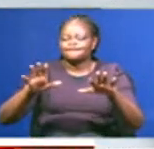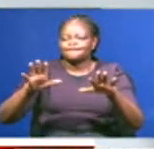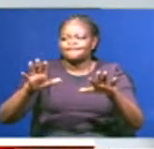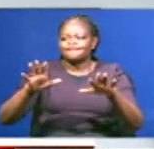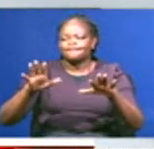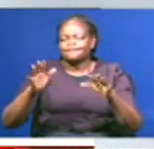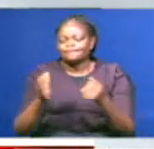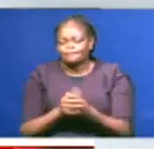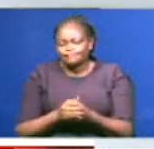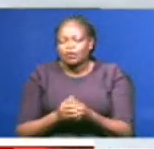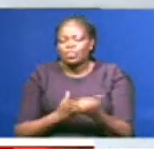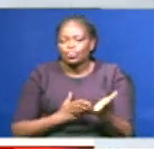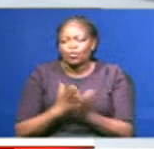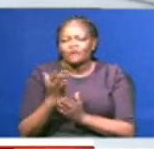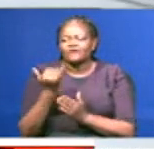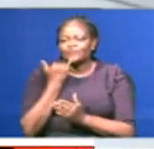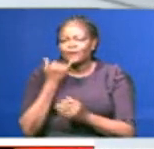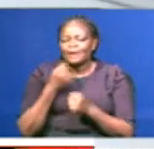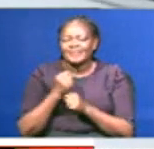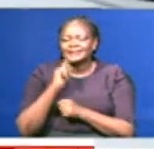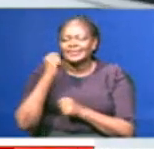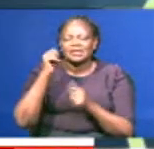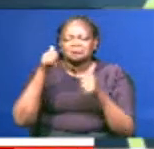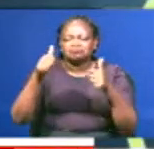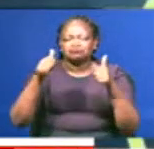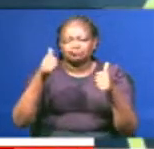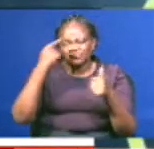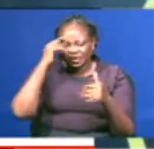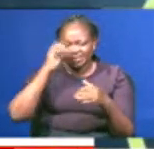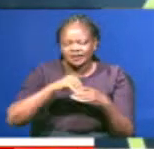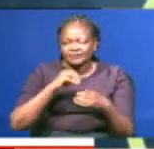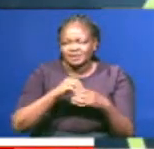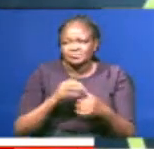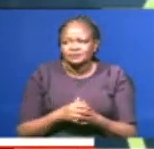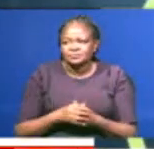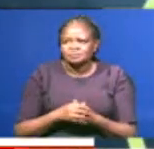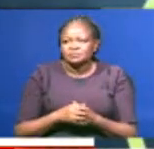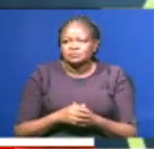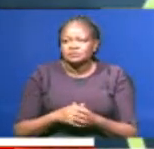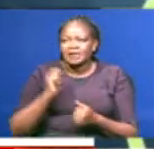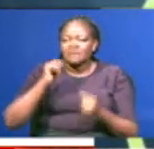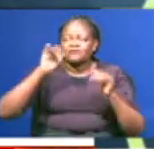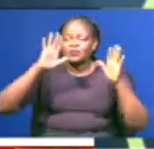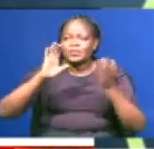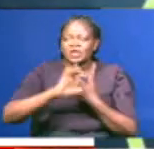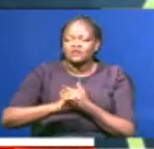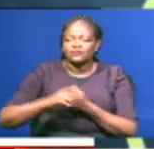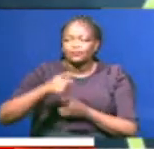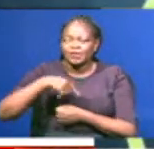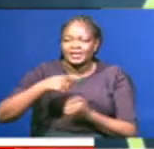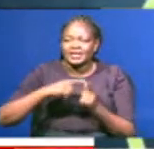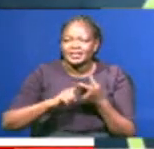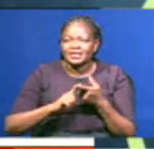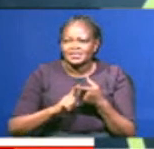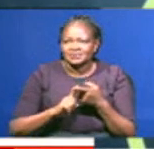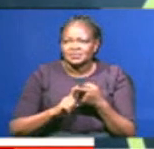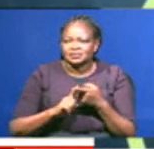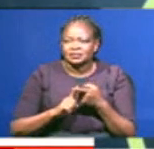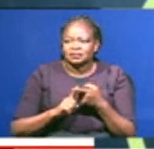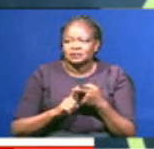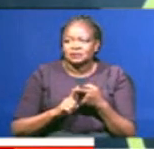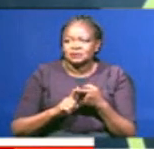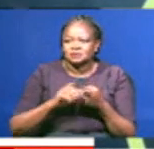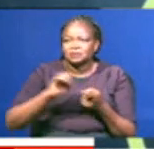mobile devices, makes Kenya ideal for such investments. Kenya is a very important country for us, not only in the East